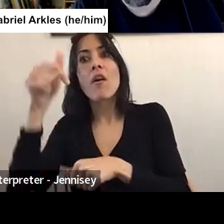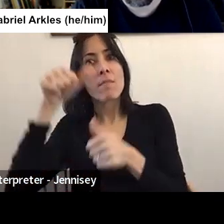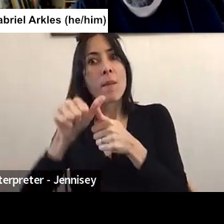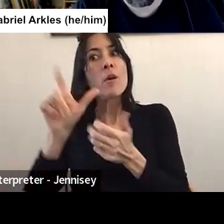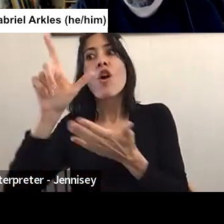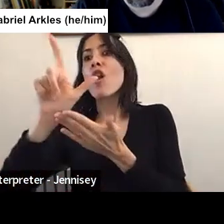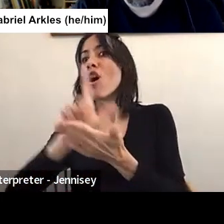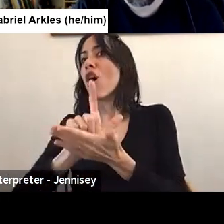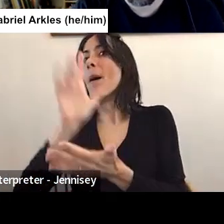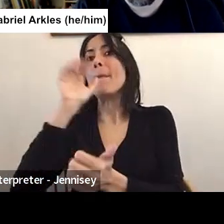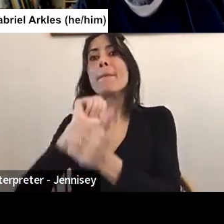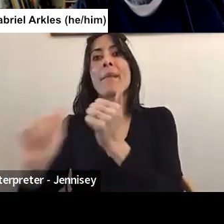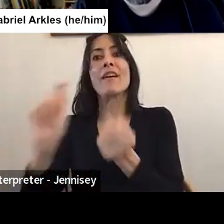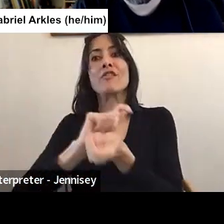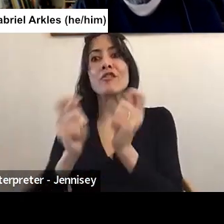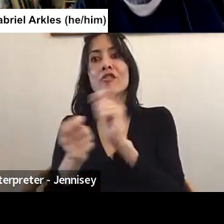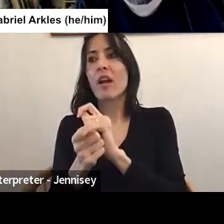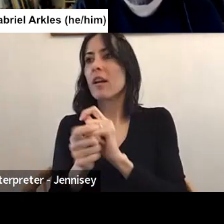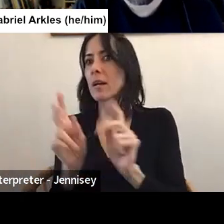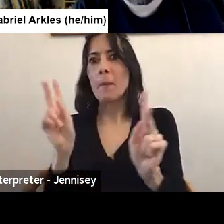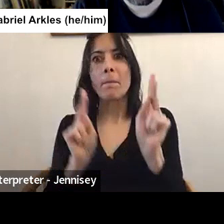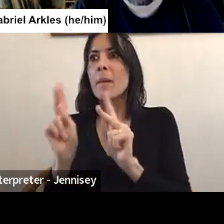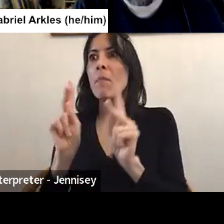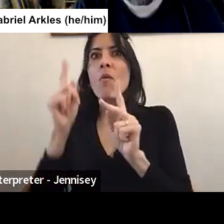their families and saying, I'm coming home tomorrow. We all know that wasn't a